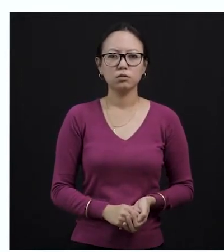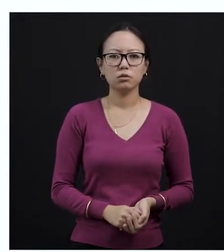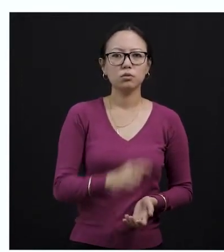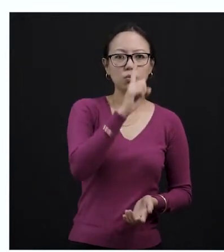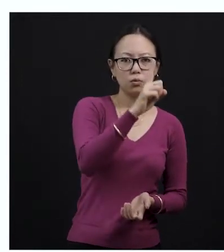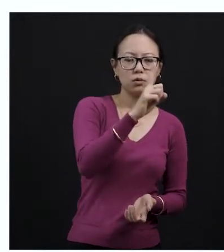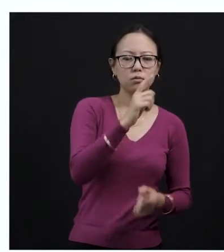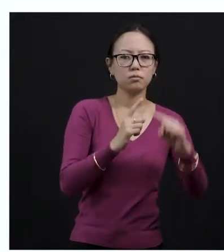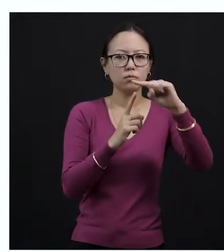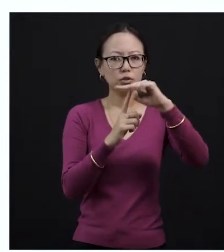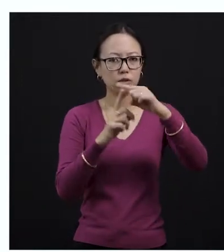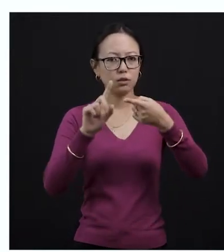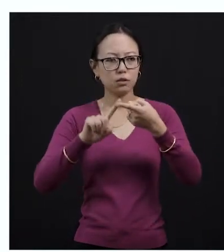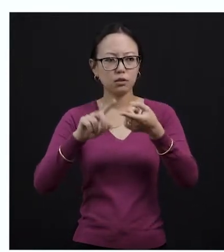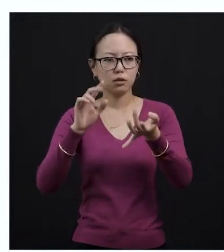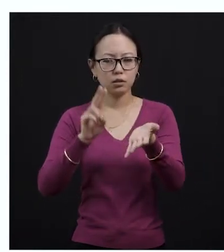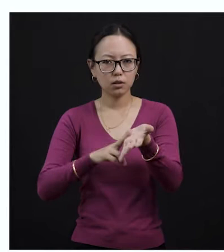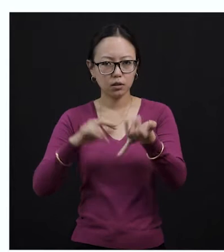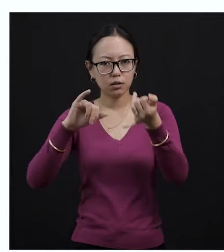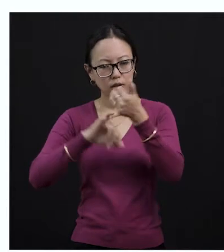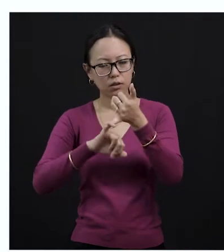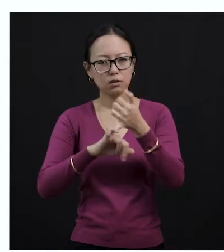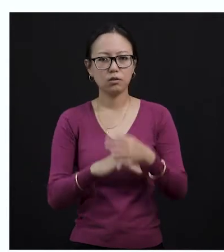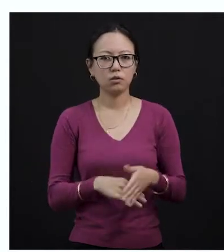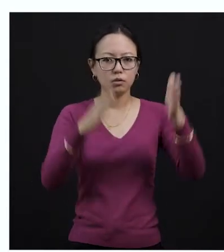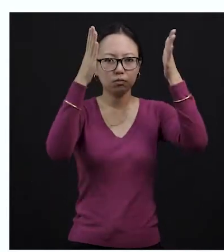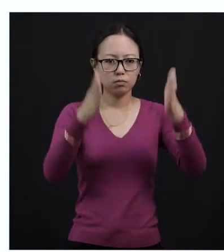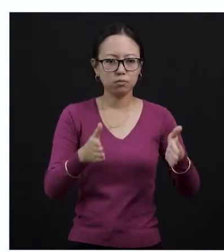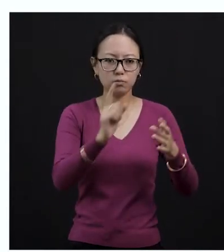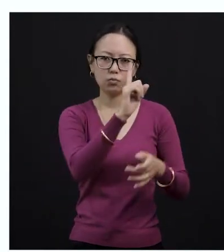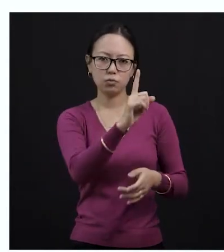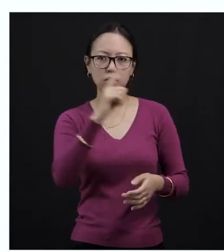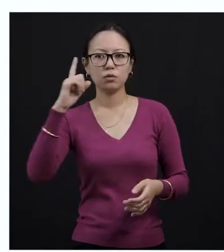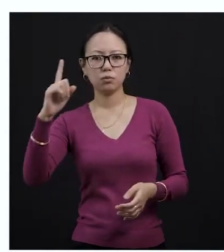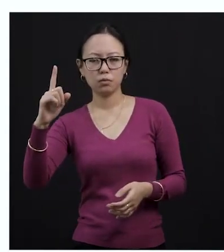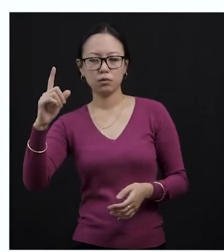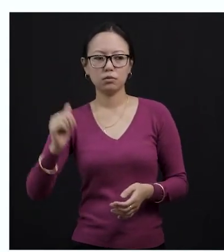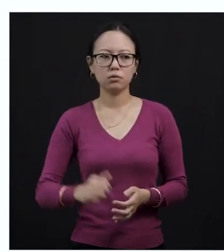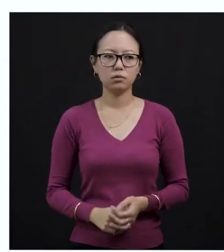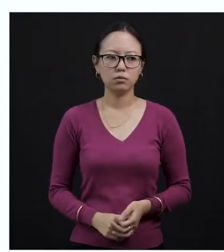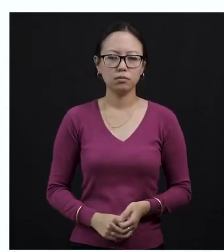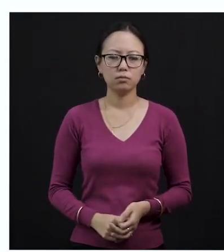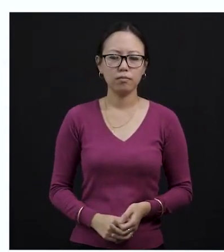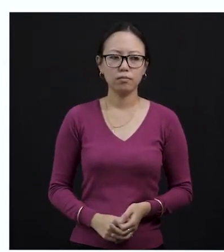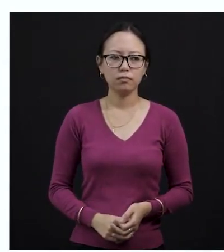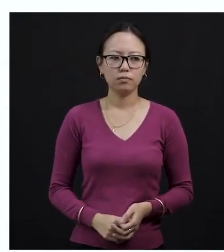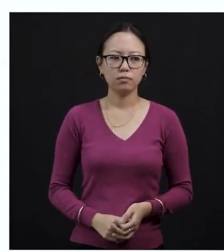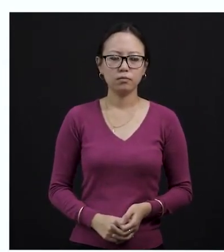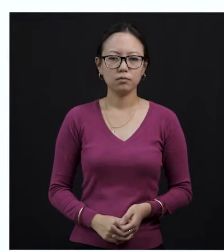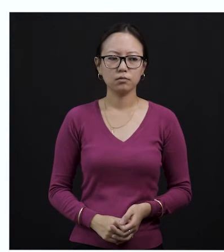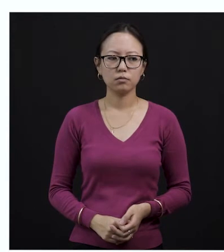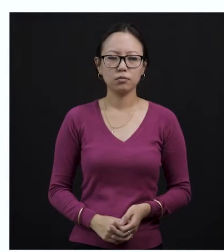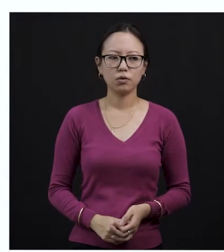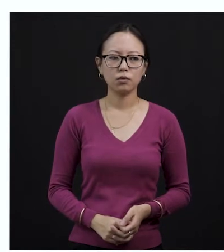means one number is at tenth place, and we write 1 ones. So